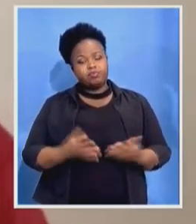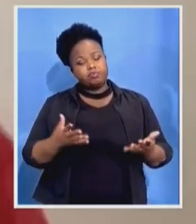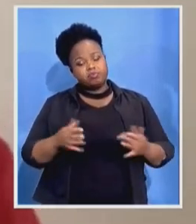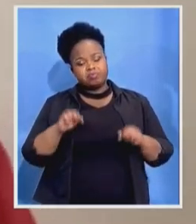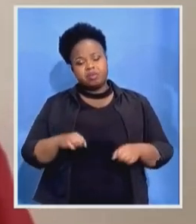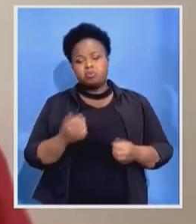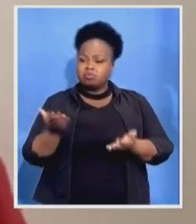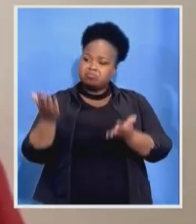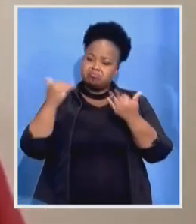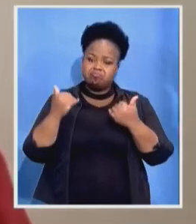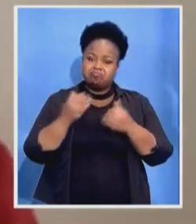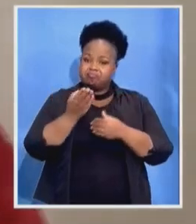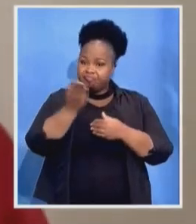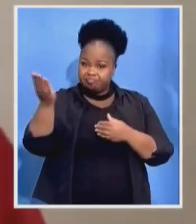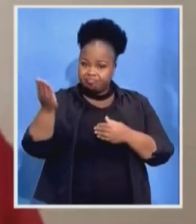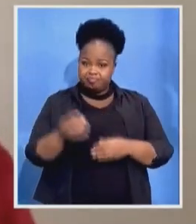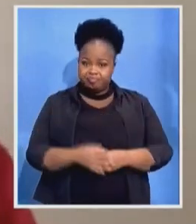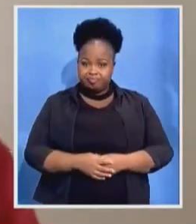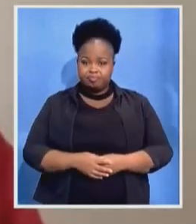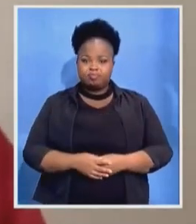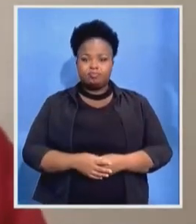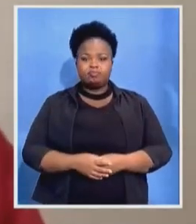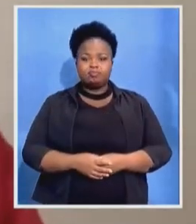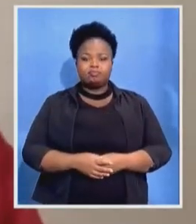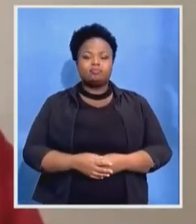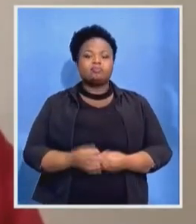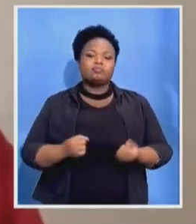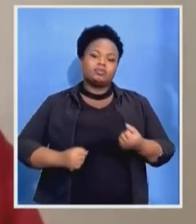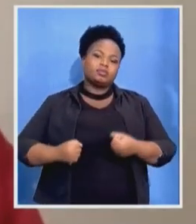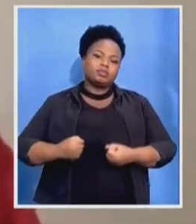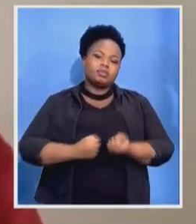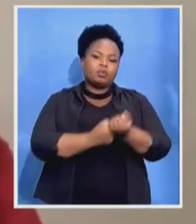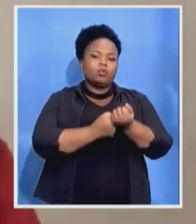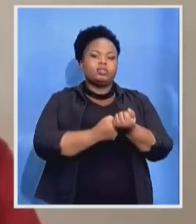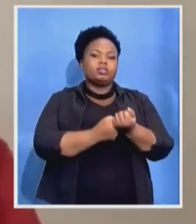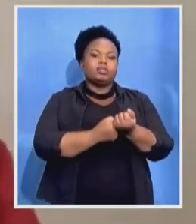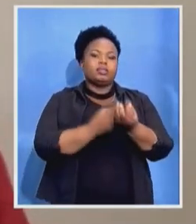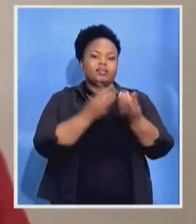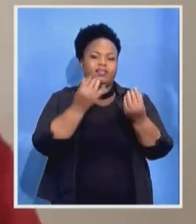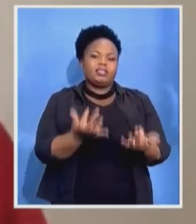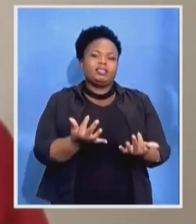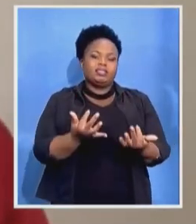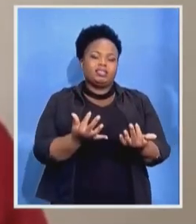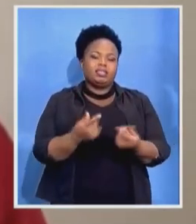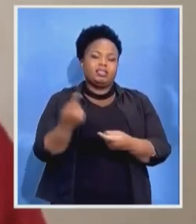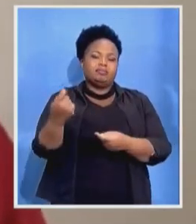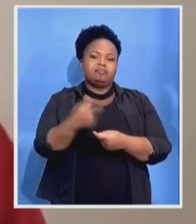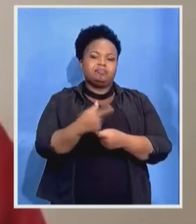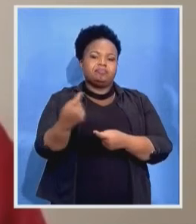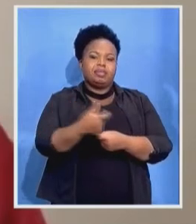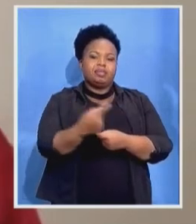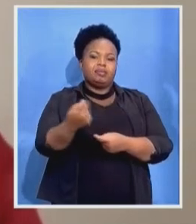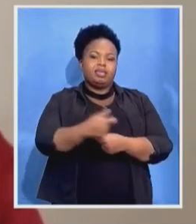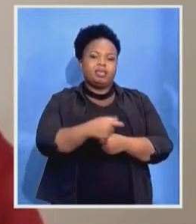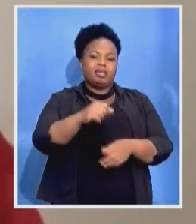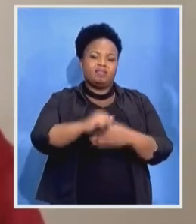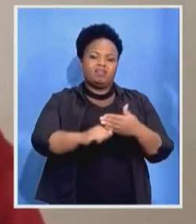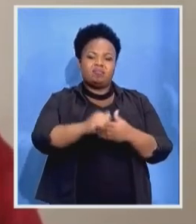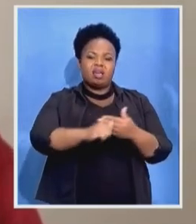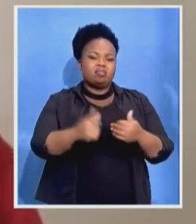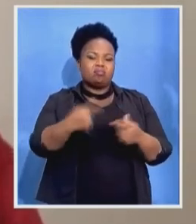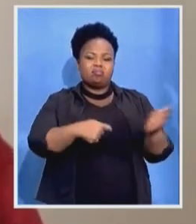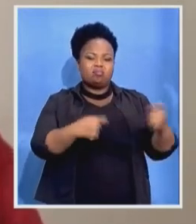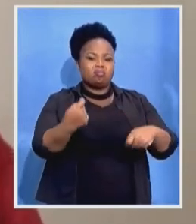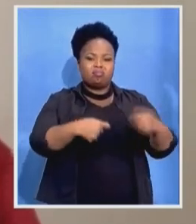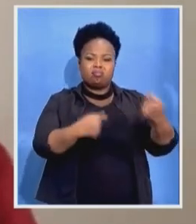come and support financially, given whatever you may have, the South African